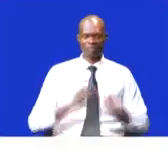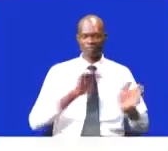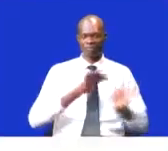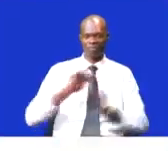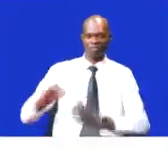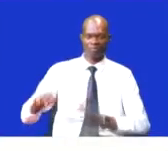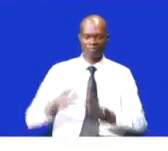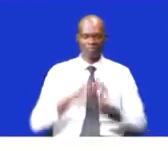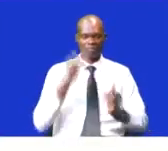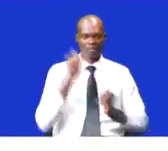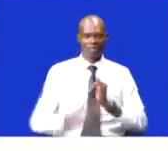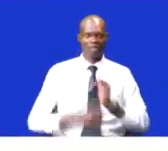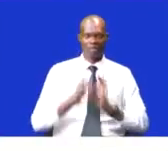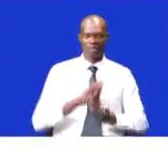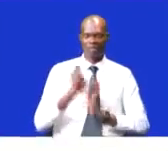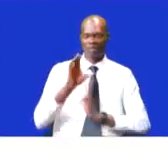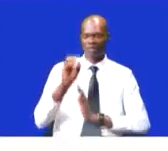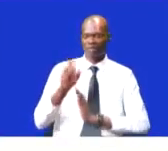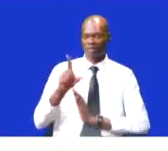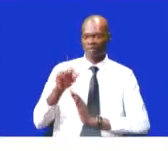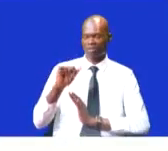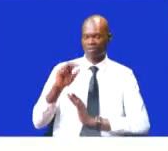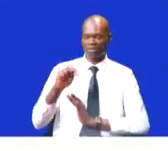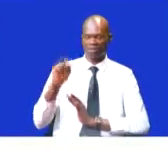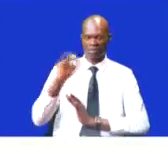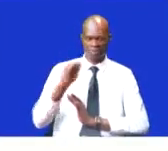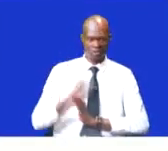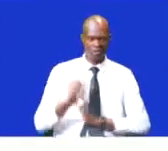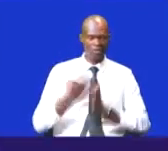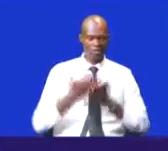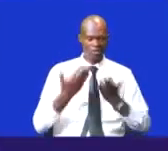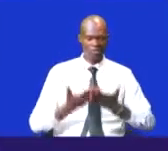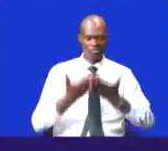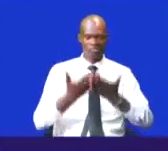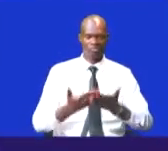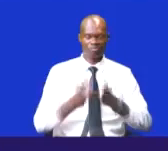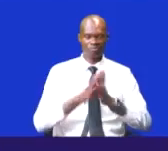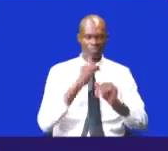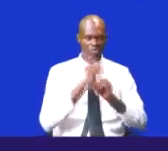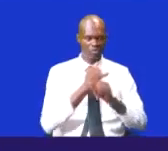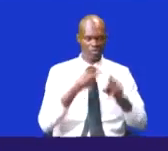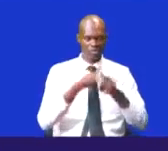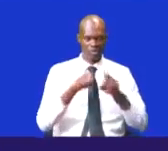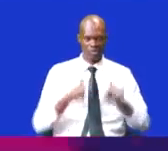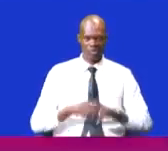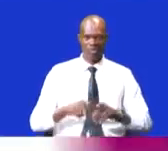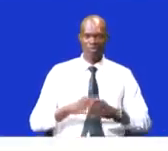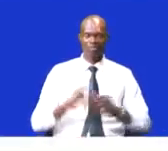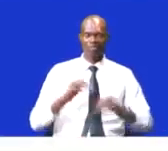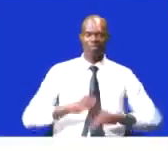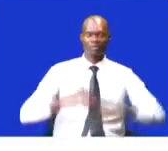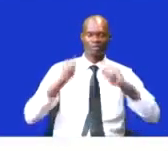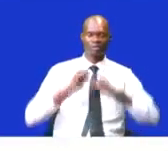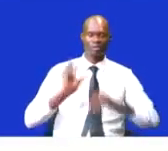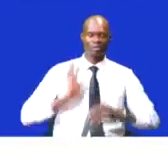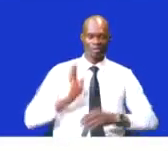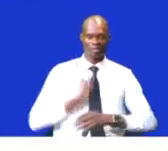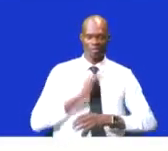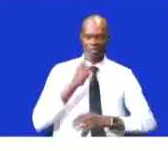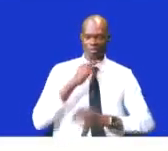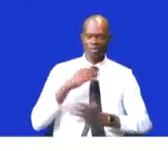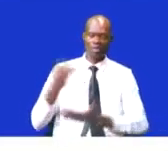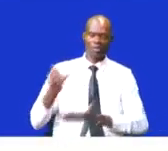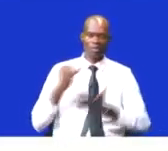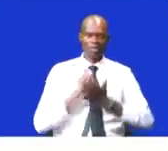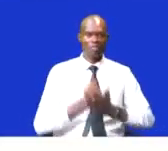Kumachielo ni Gikone to migosi Collins Juma koro to opuodhi ayanga mar chako tije kaka Jakom Bod Mandiko jotije piny owacho